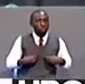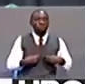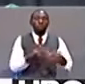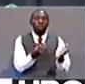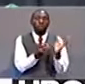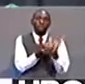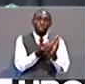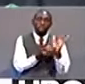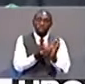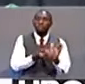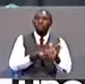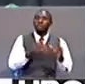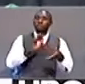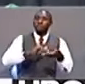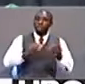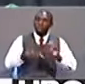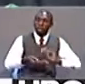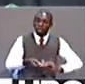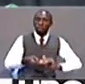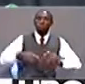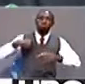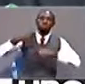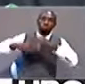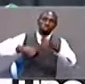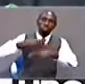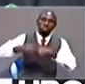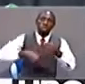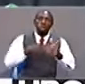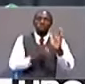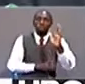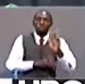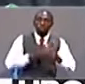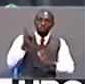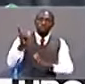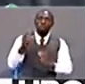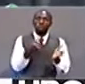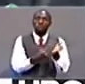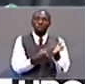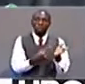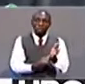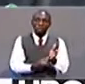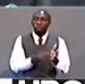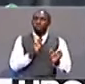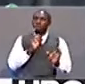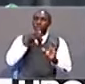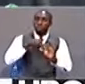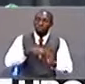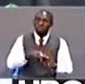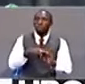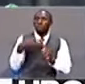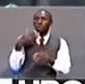investment partners towards the sustainable development of Uganda's petroleum resources.